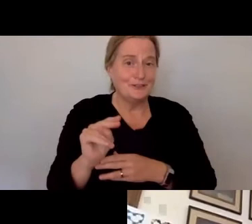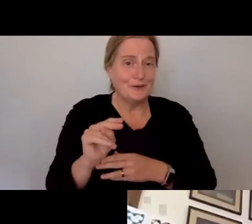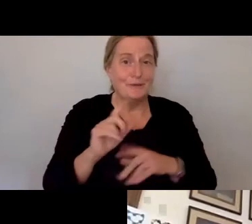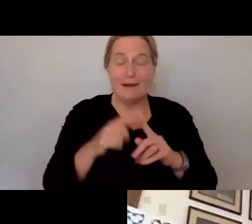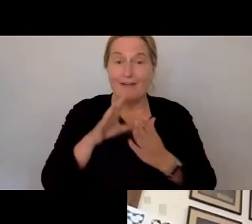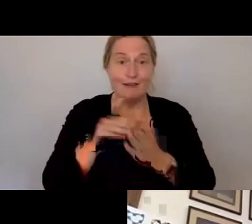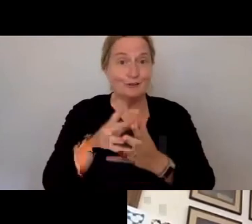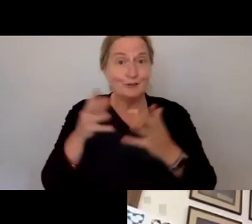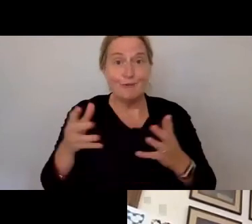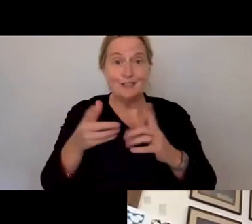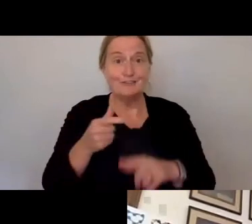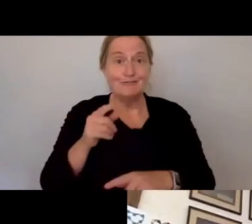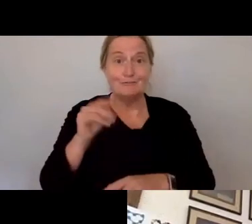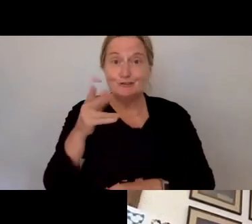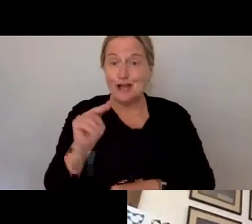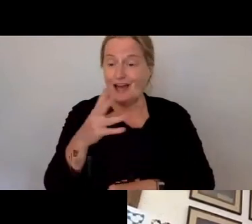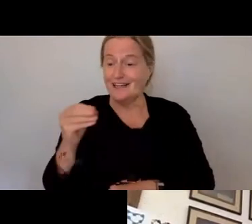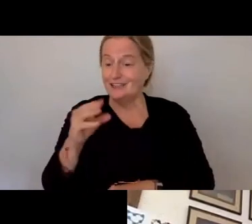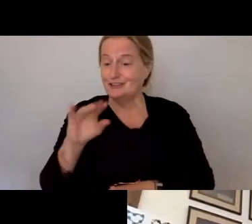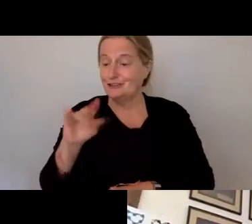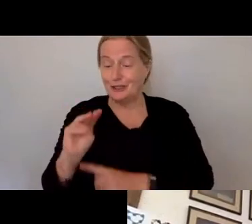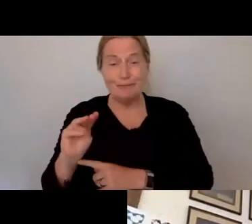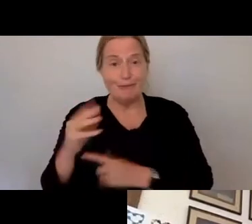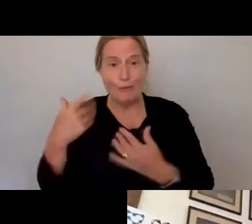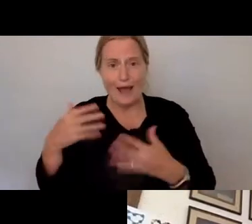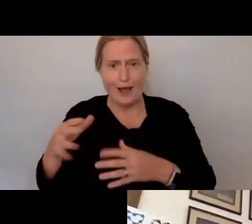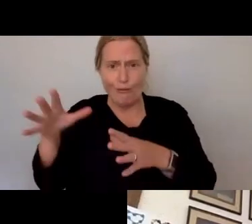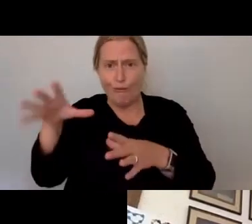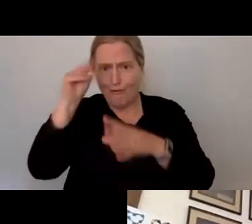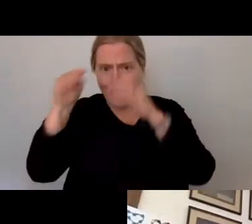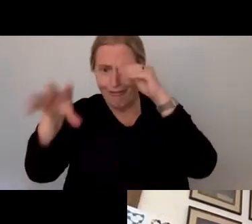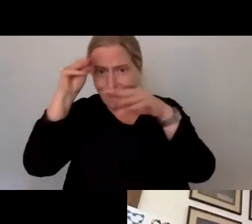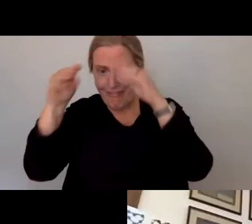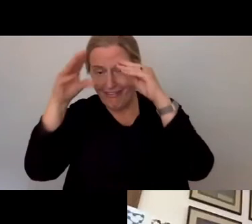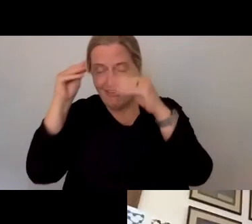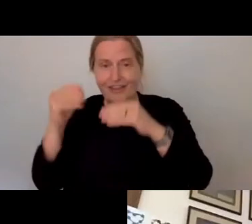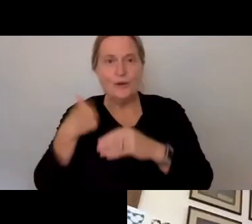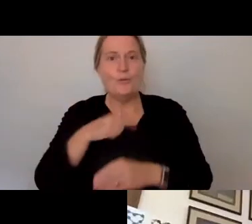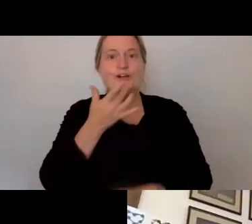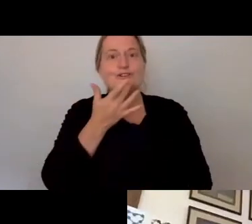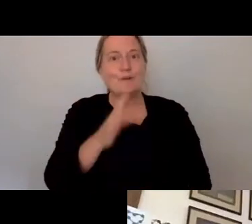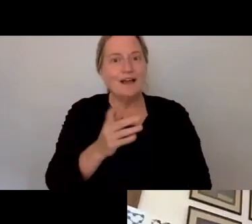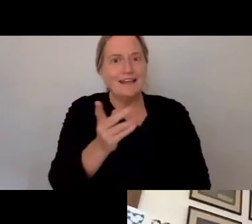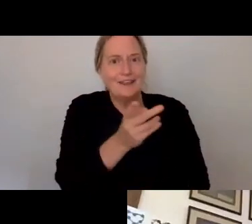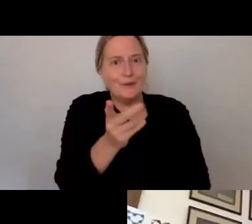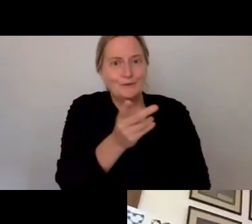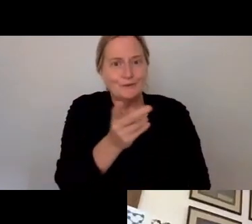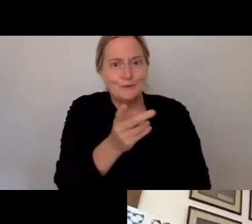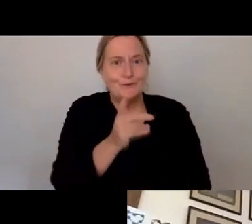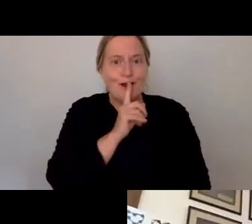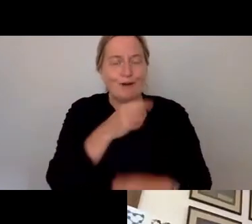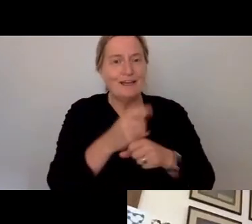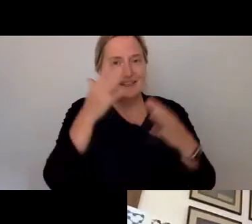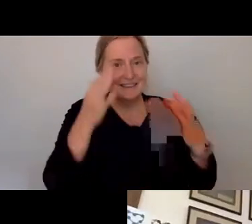we're all so fortunate that these two people are there, that they're the ones who have made the decision to